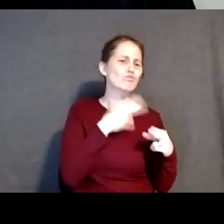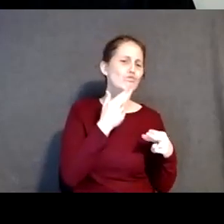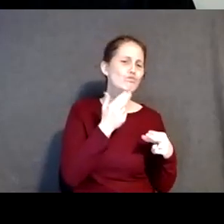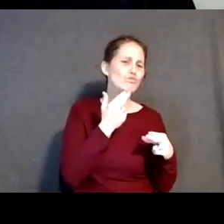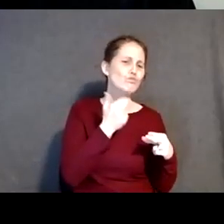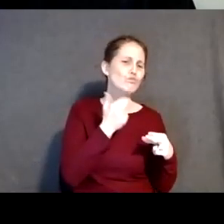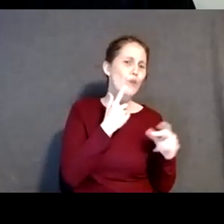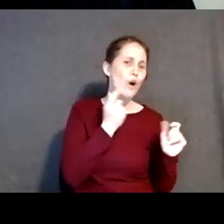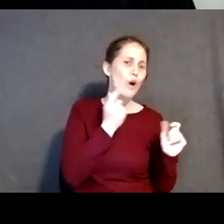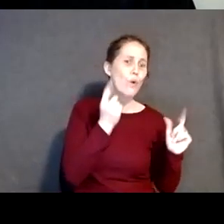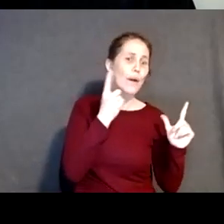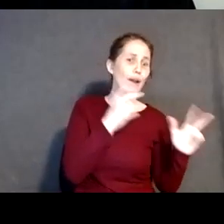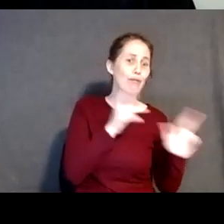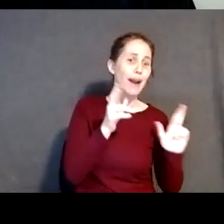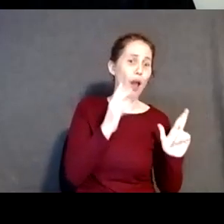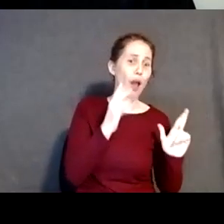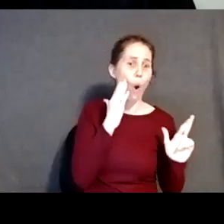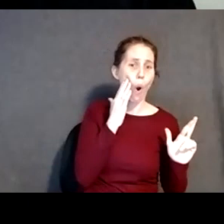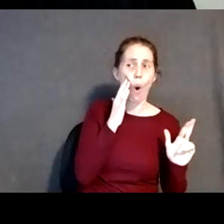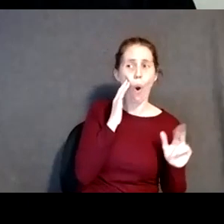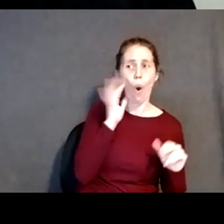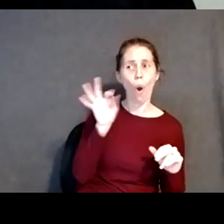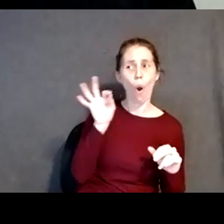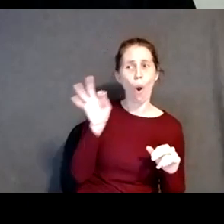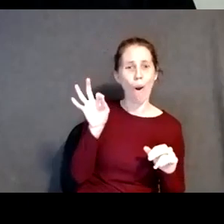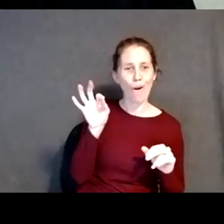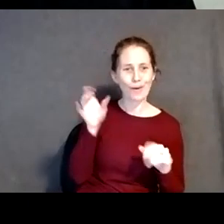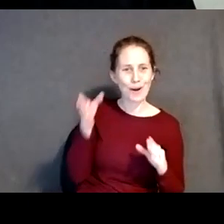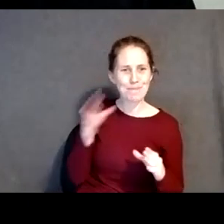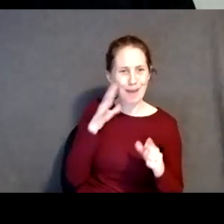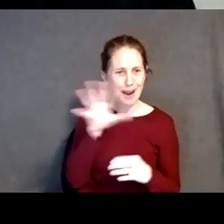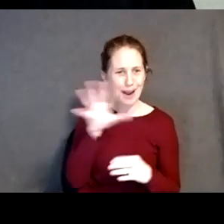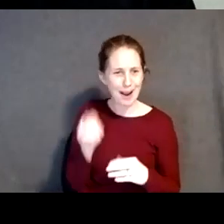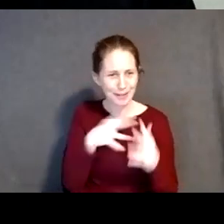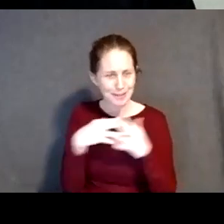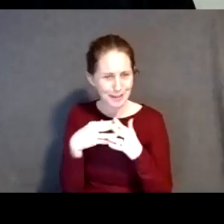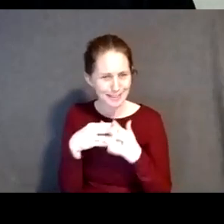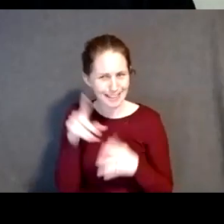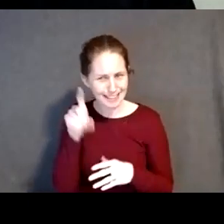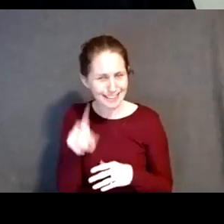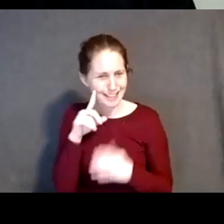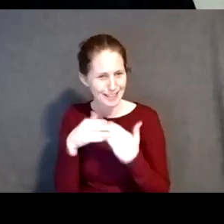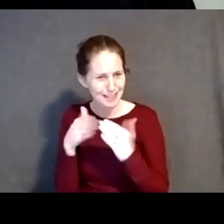awakeness on the needs of African Americans and African American communities.